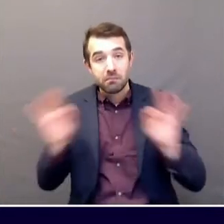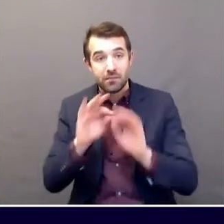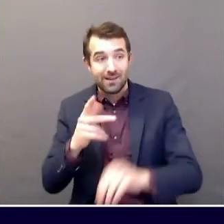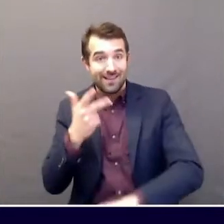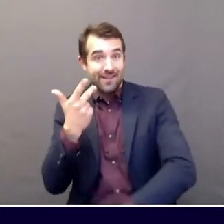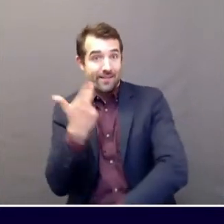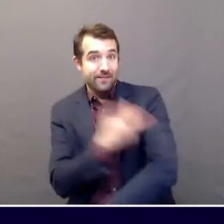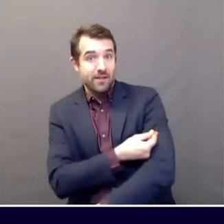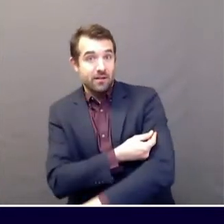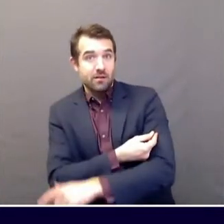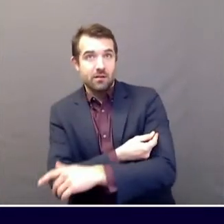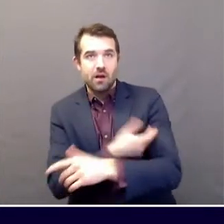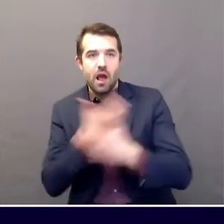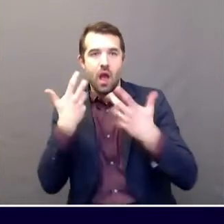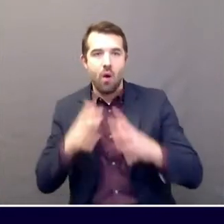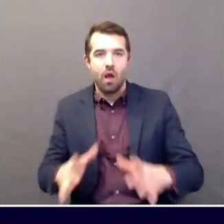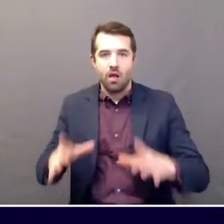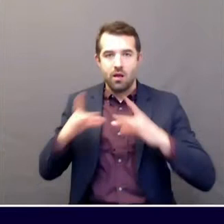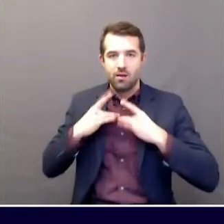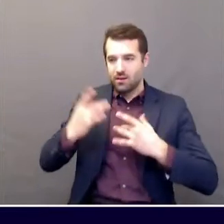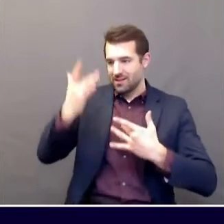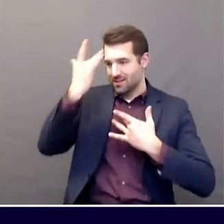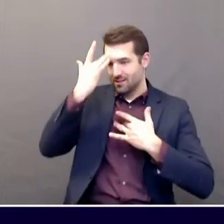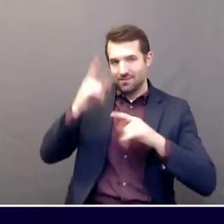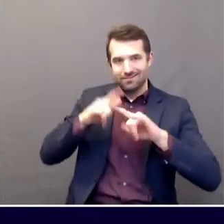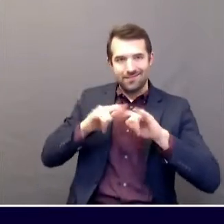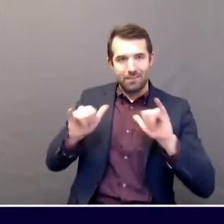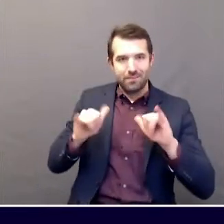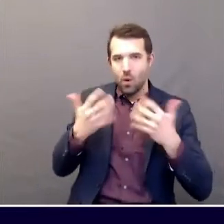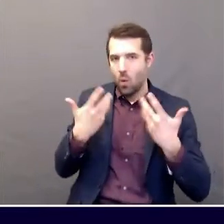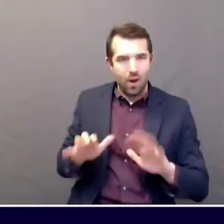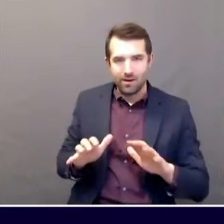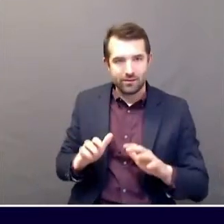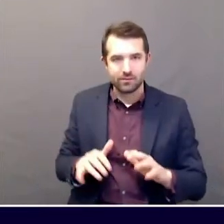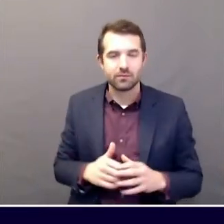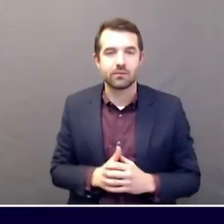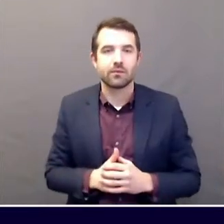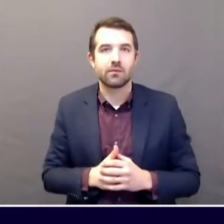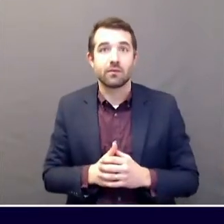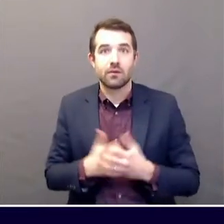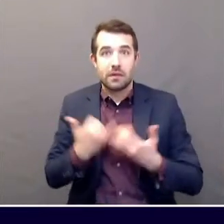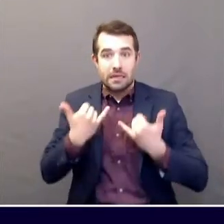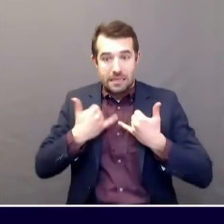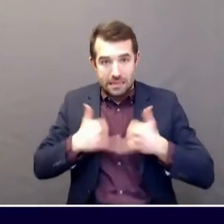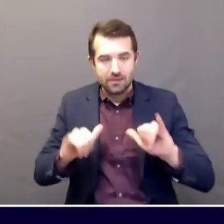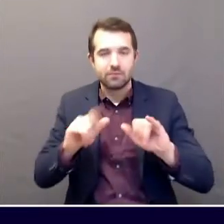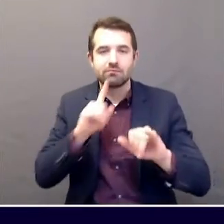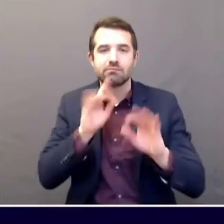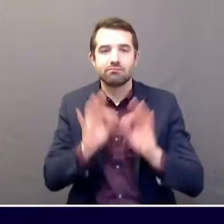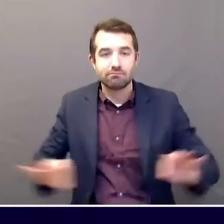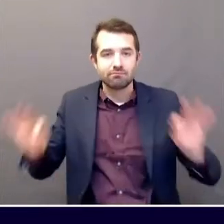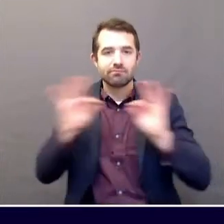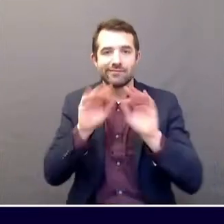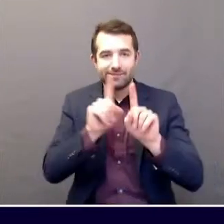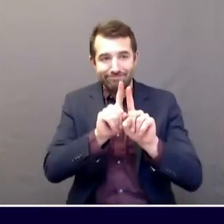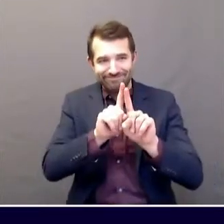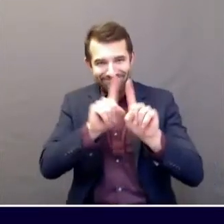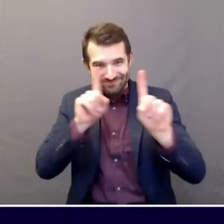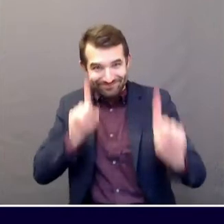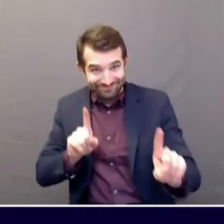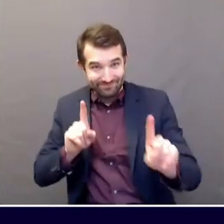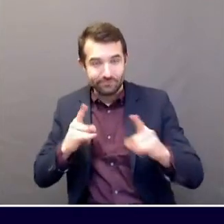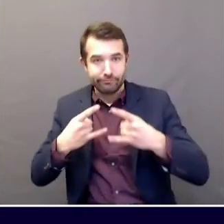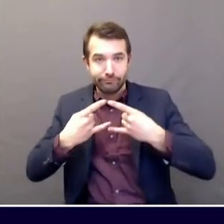though you may be going to get a vaccine, you still got to be physically distanced. You don't want to crowd in. And those things like wearing a face covering,